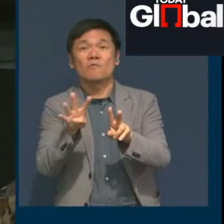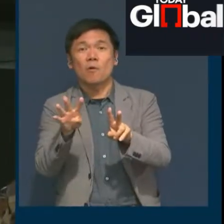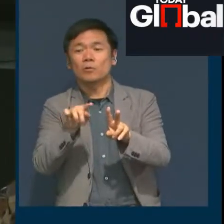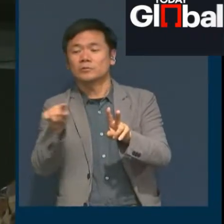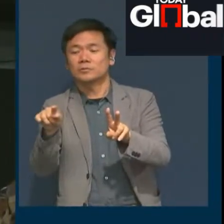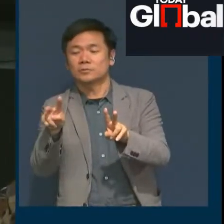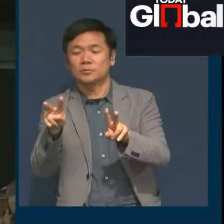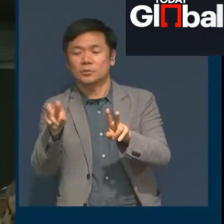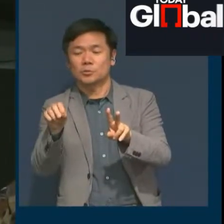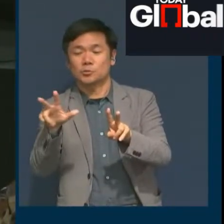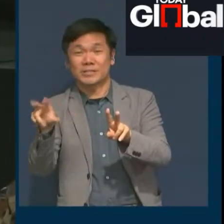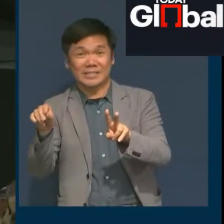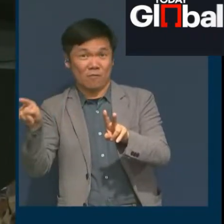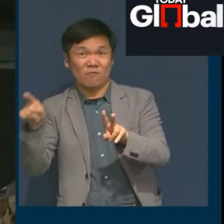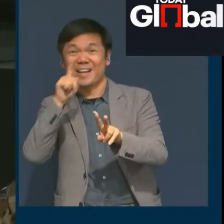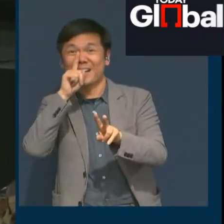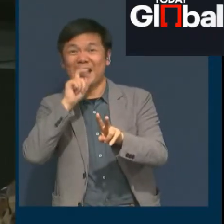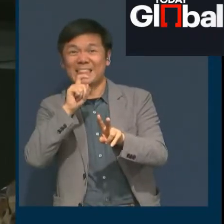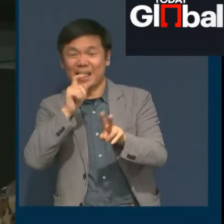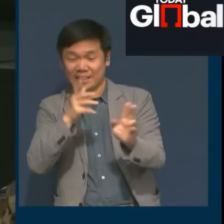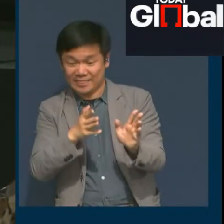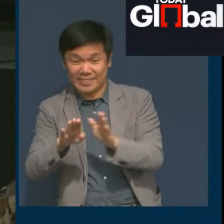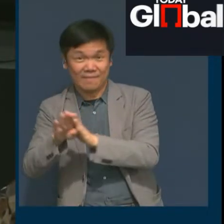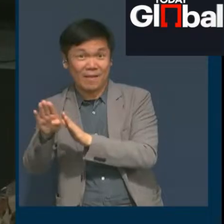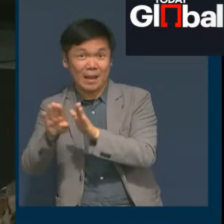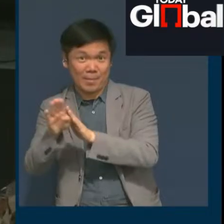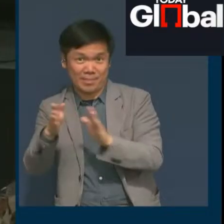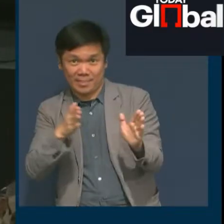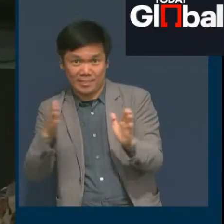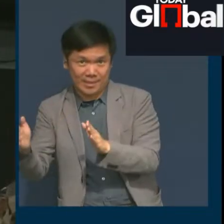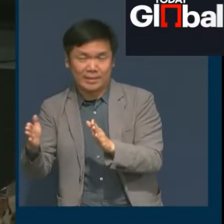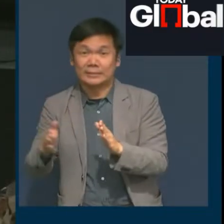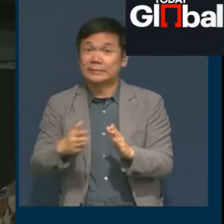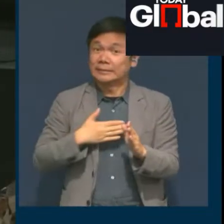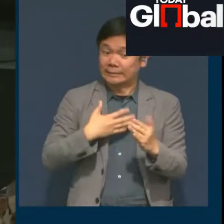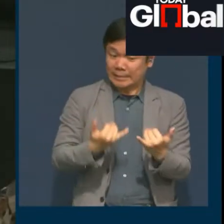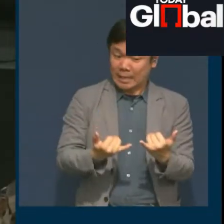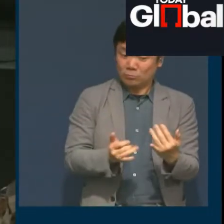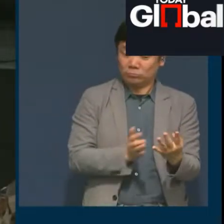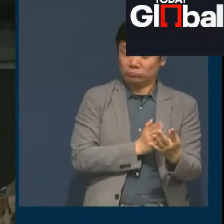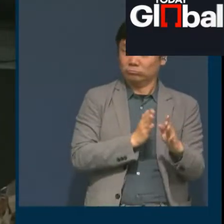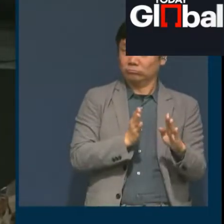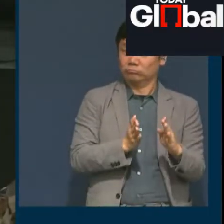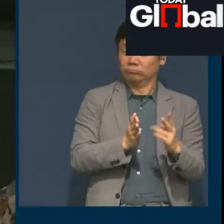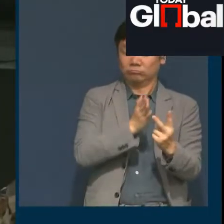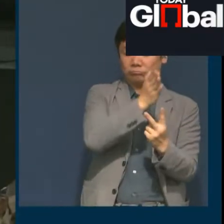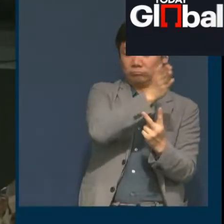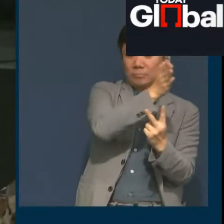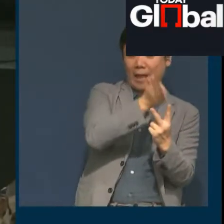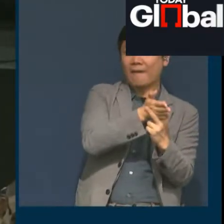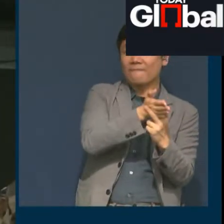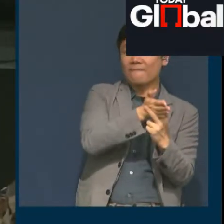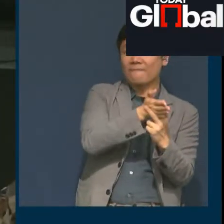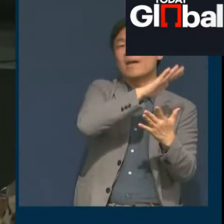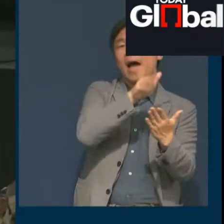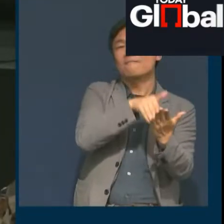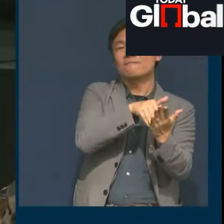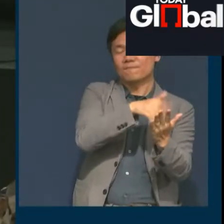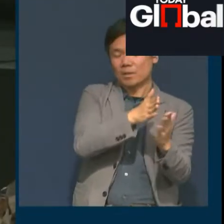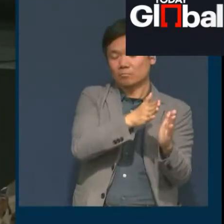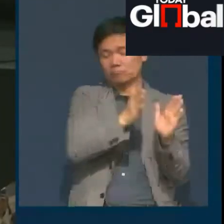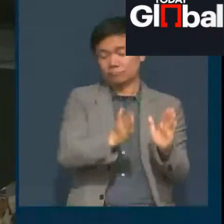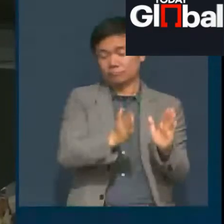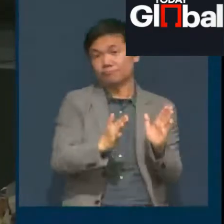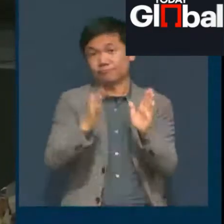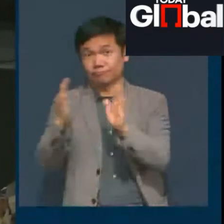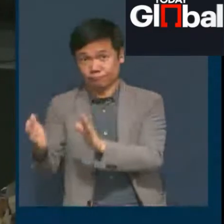2024-2030. We're now in the second phase of the implementation of the strategy 2026. I'd like to find out what